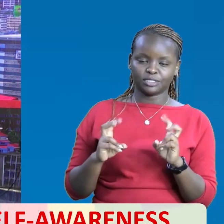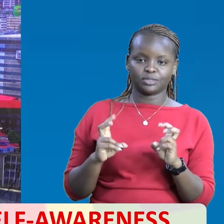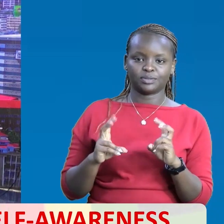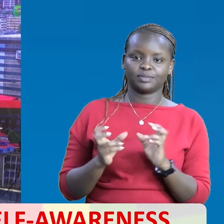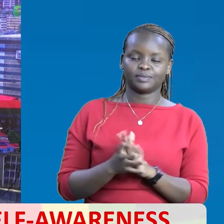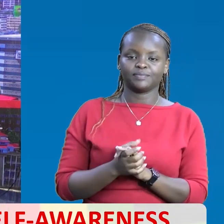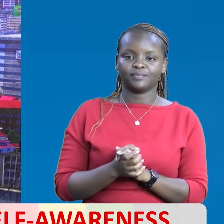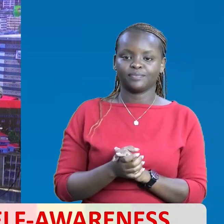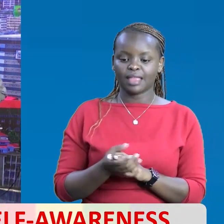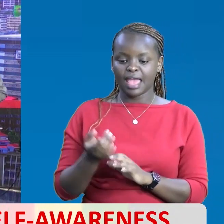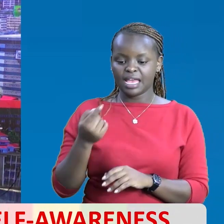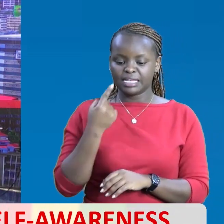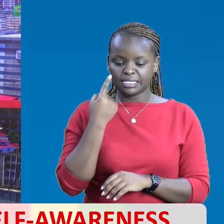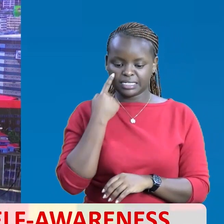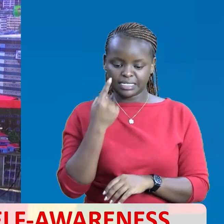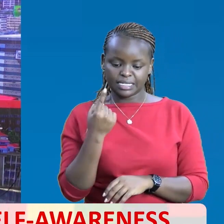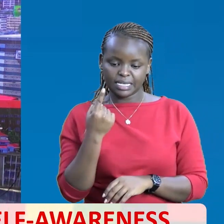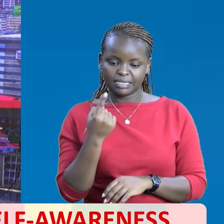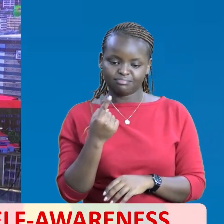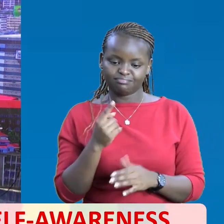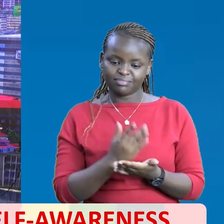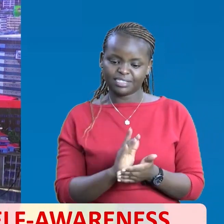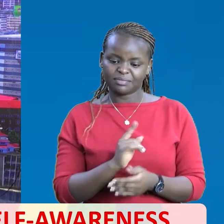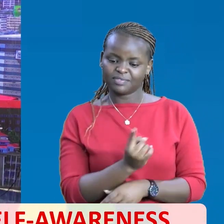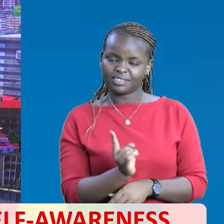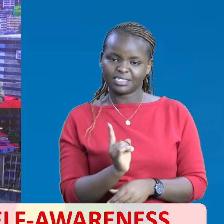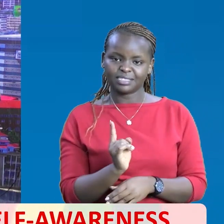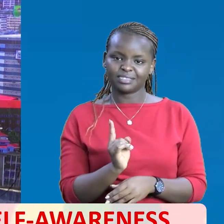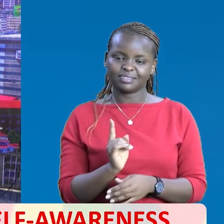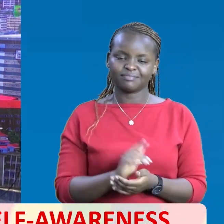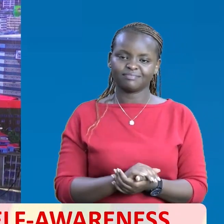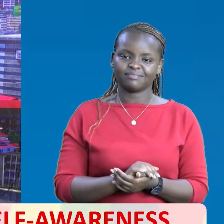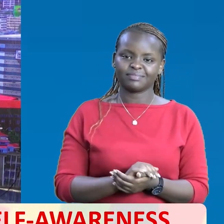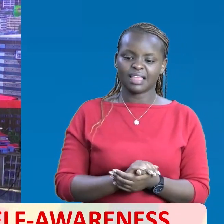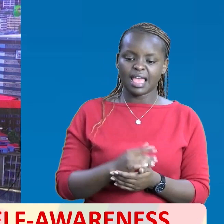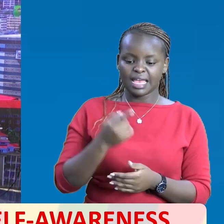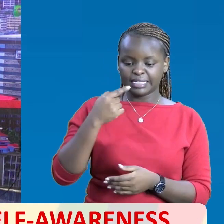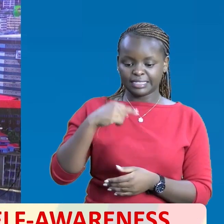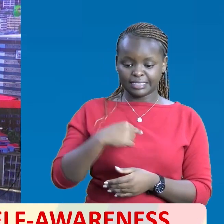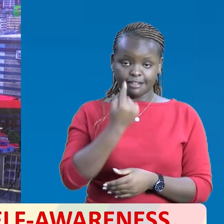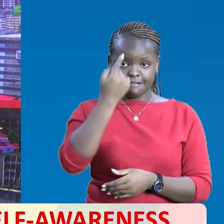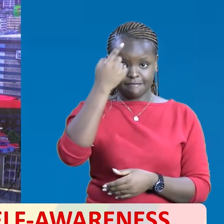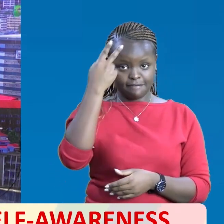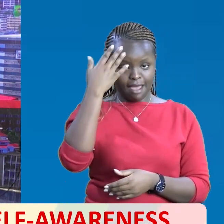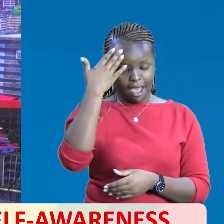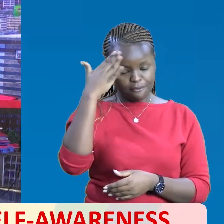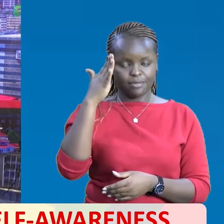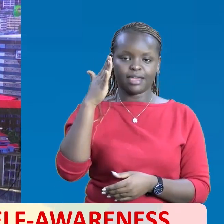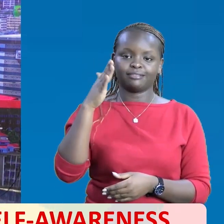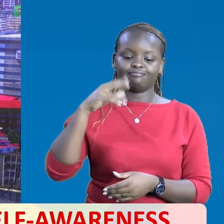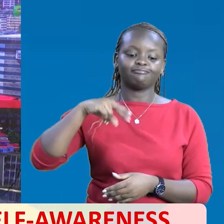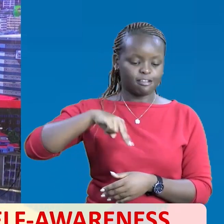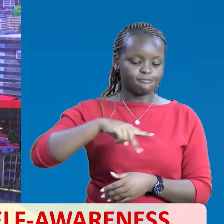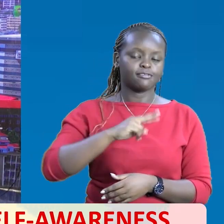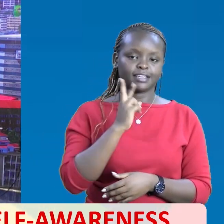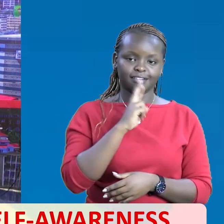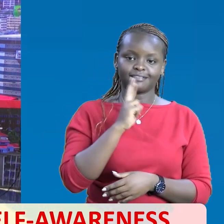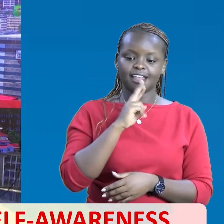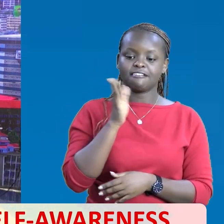Ukiona msea kuna some of this character. So basically kama uko, if you're not self-aware, you're a walking red flag.